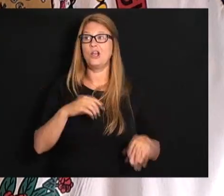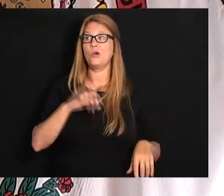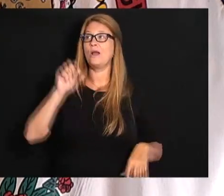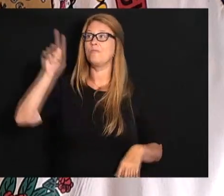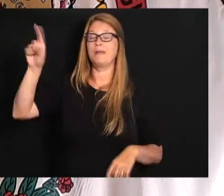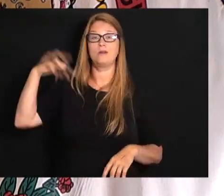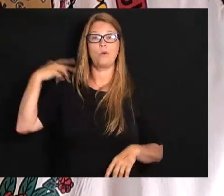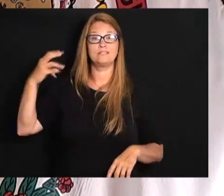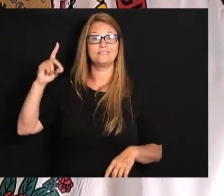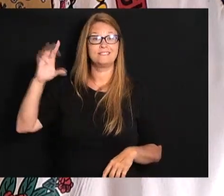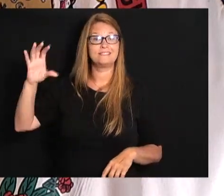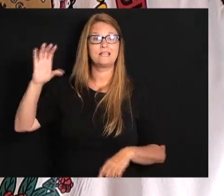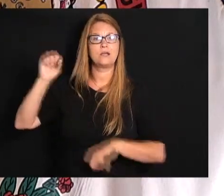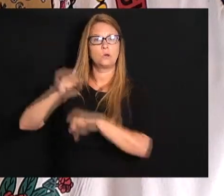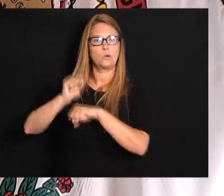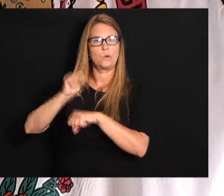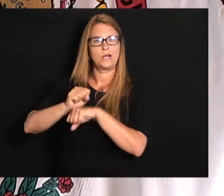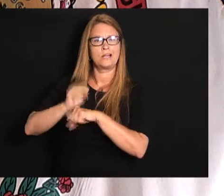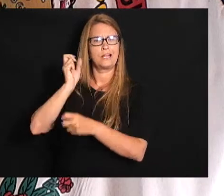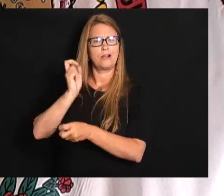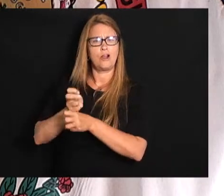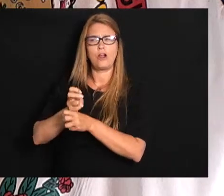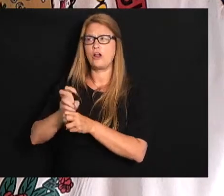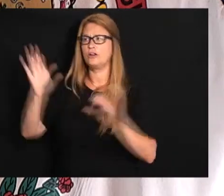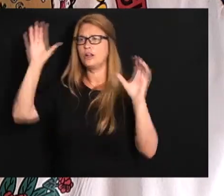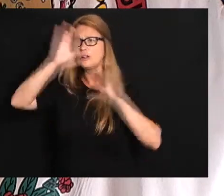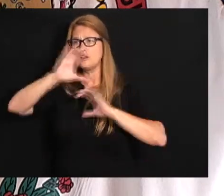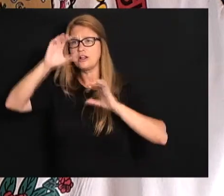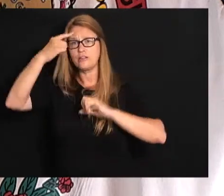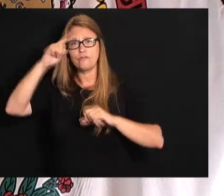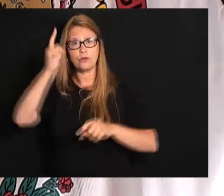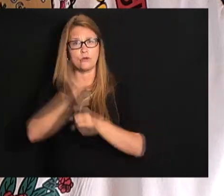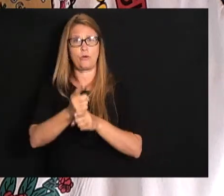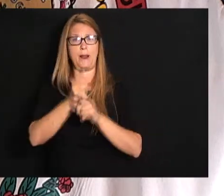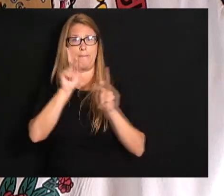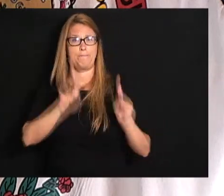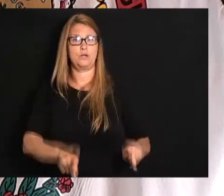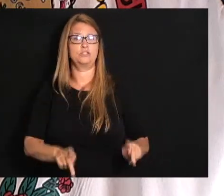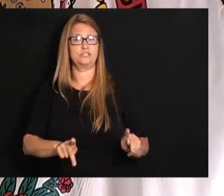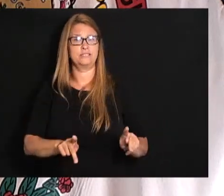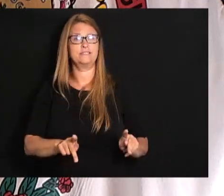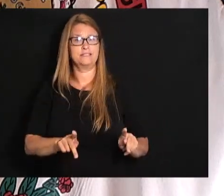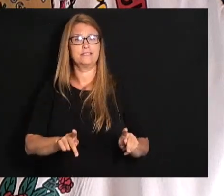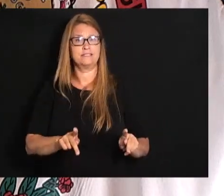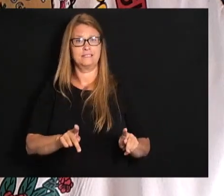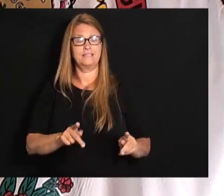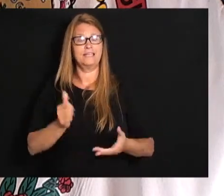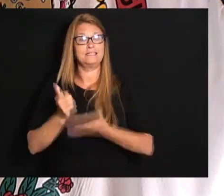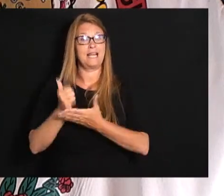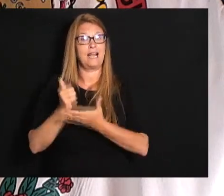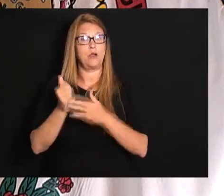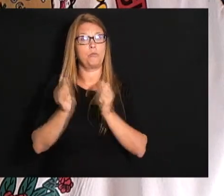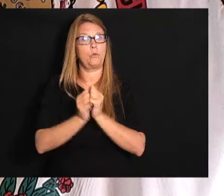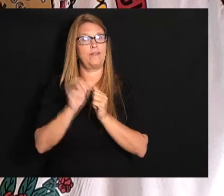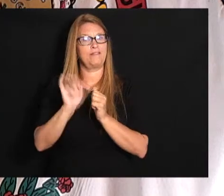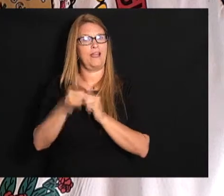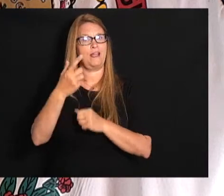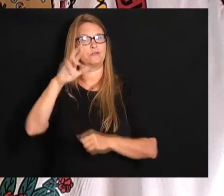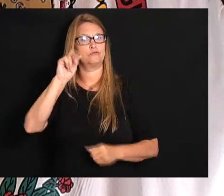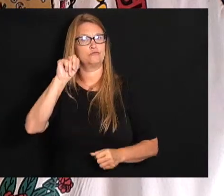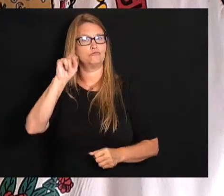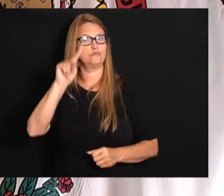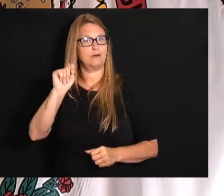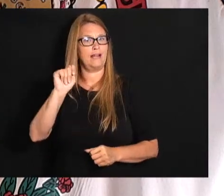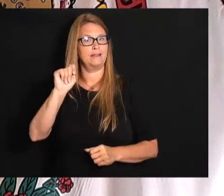hard, trying to find the right person to work this grant situation and get more dollars flowing into the state of West